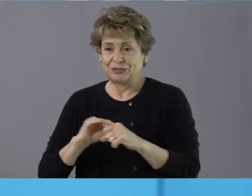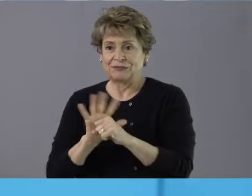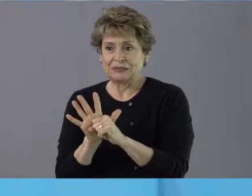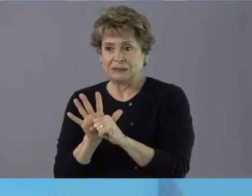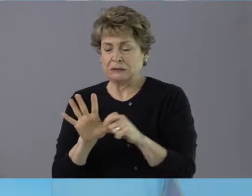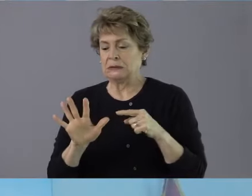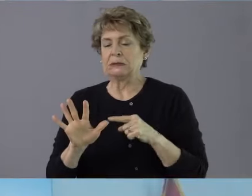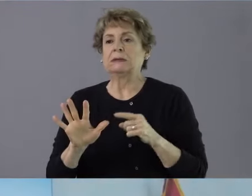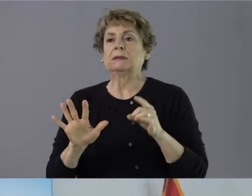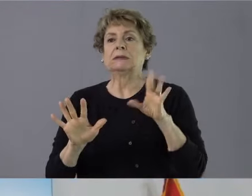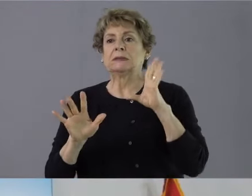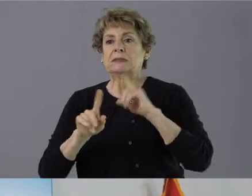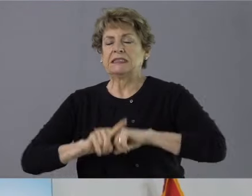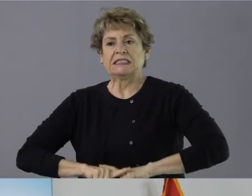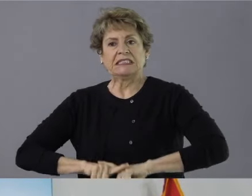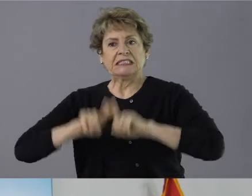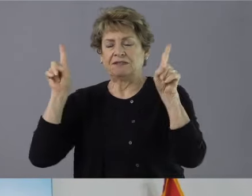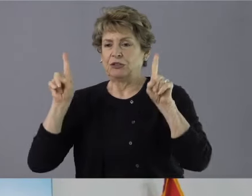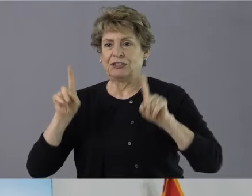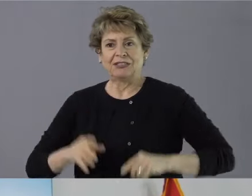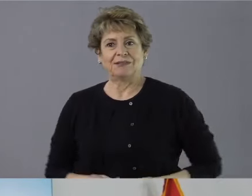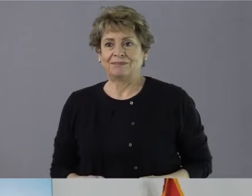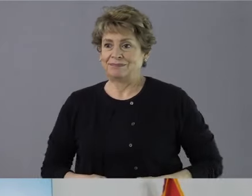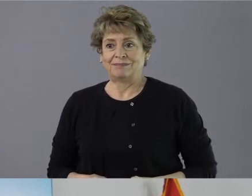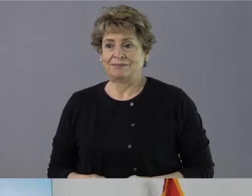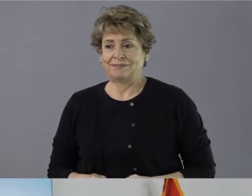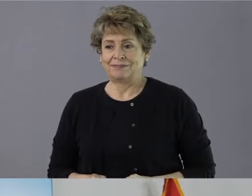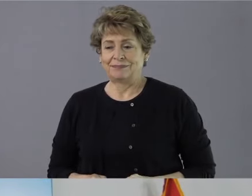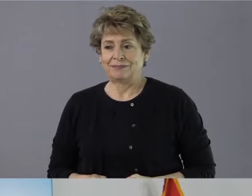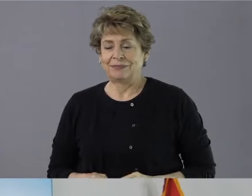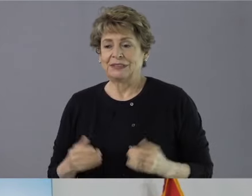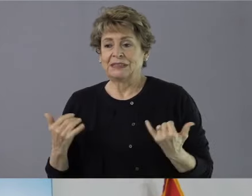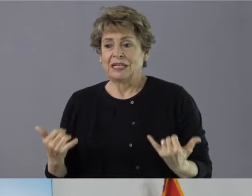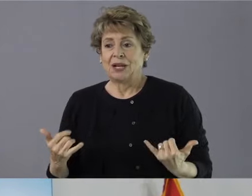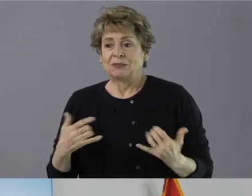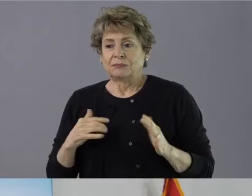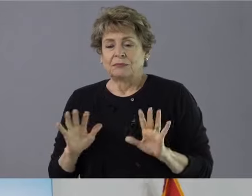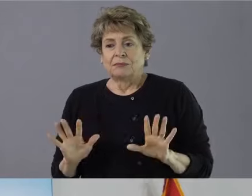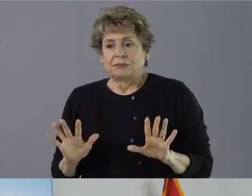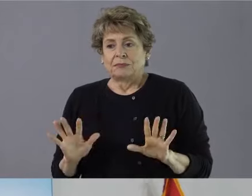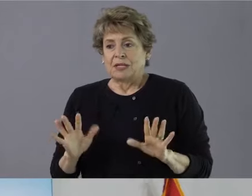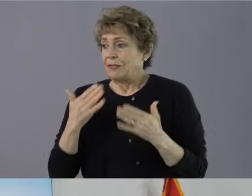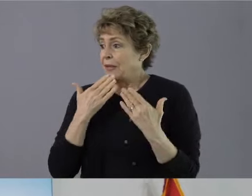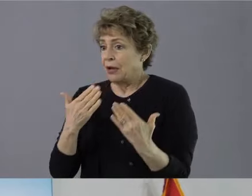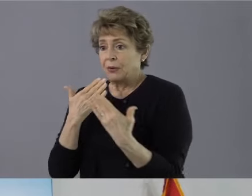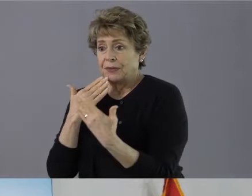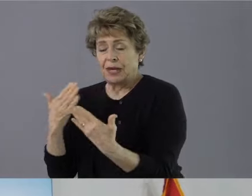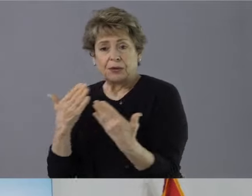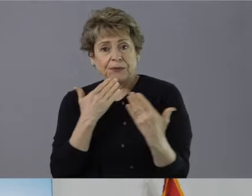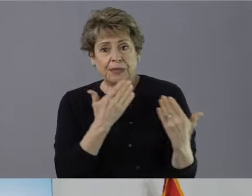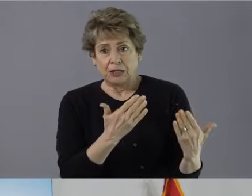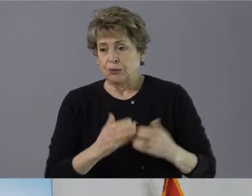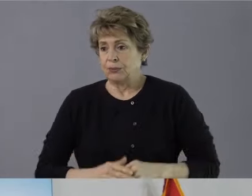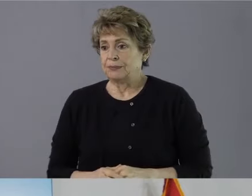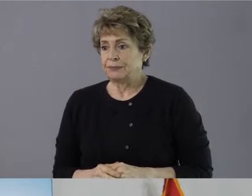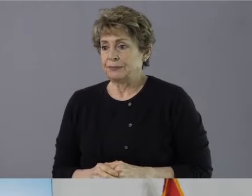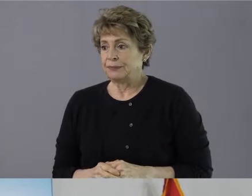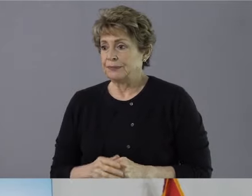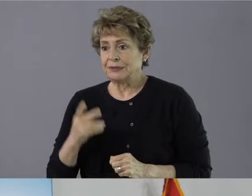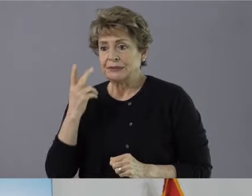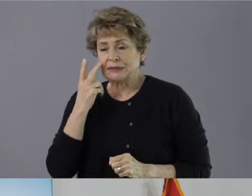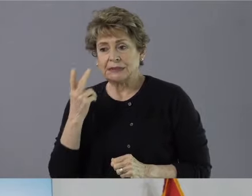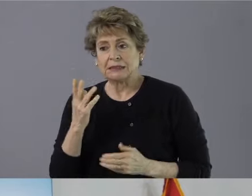So with that, I want to just say thank you. We've seen some encouraging news